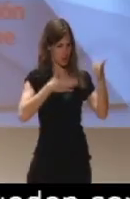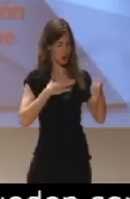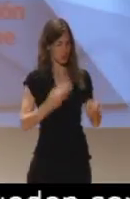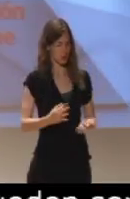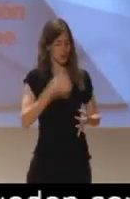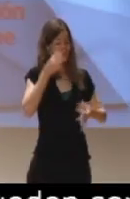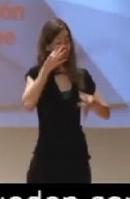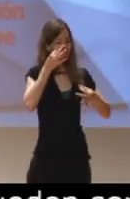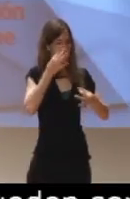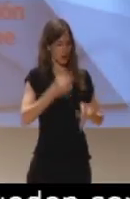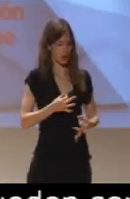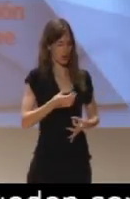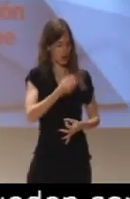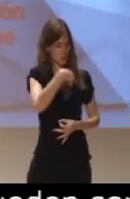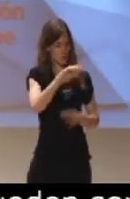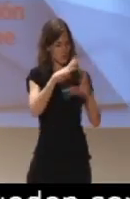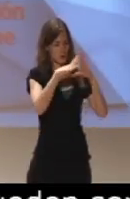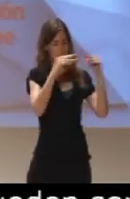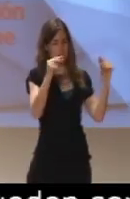much faster.